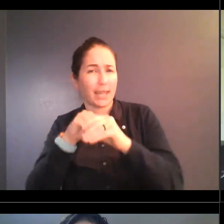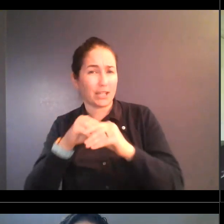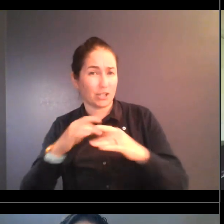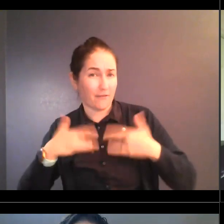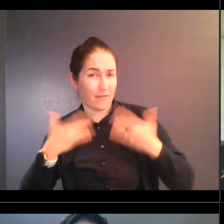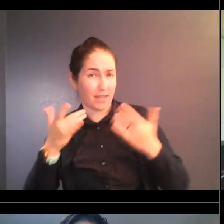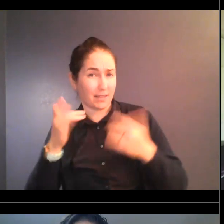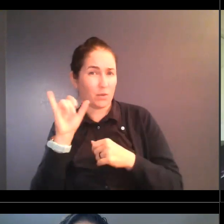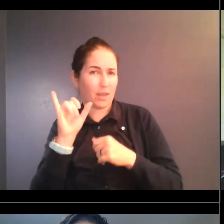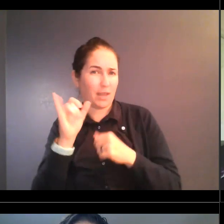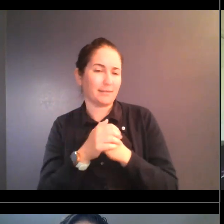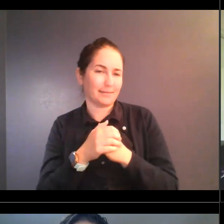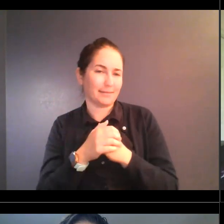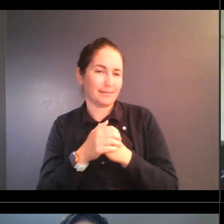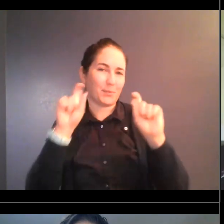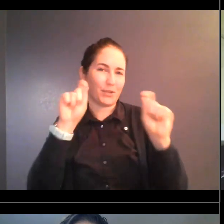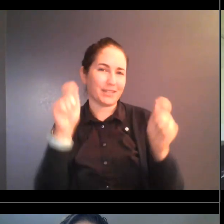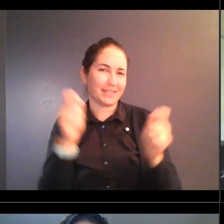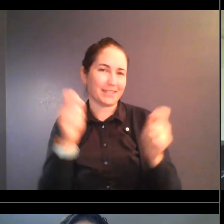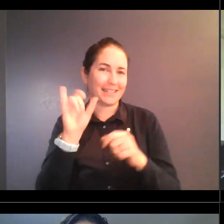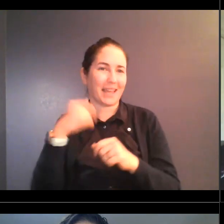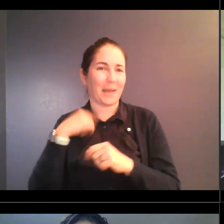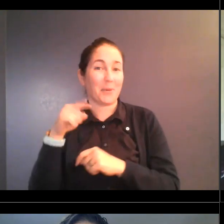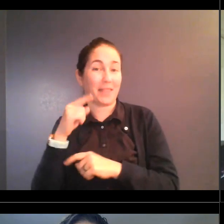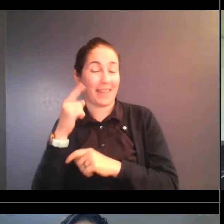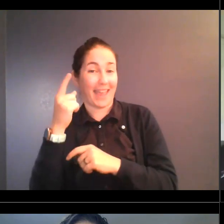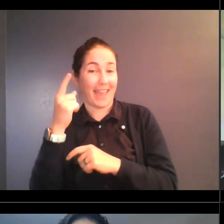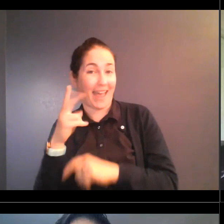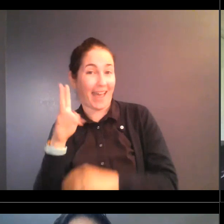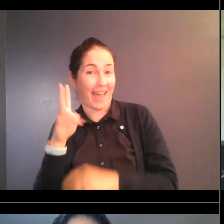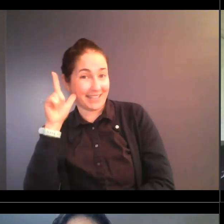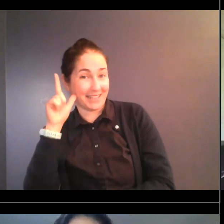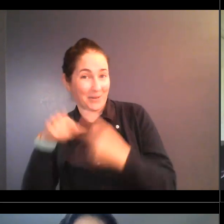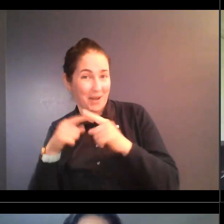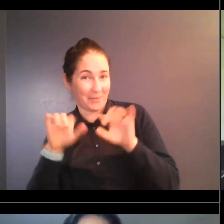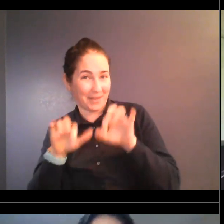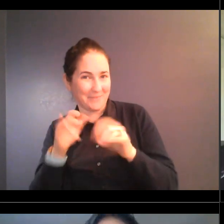Like and then in parentheses, like I'm only half listening while typing this.